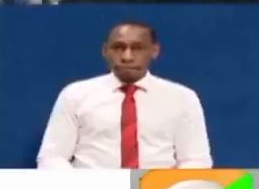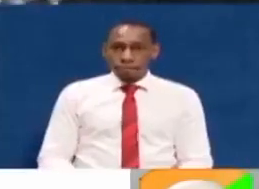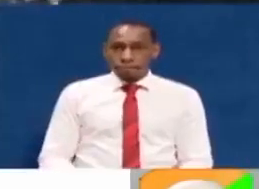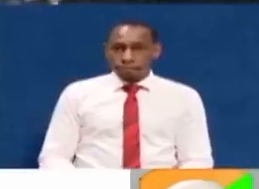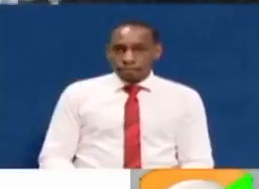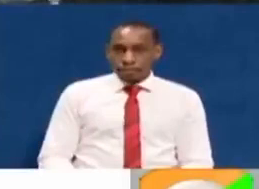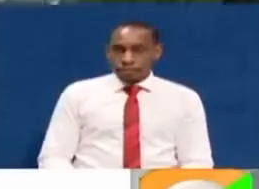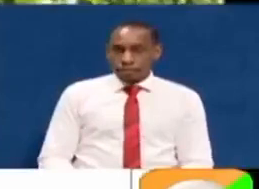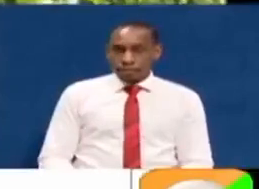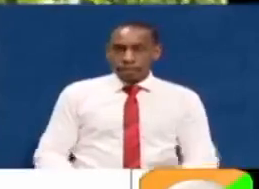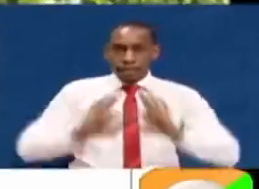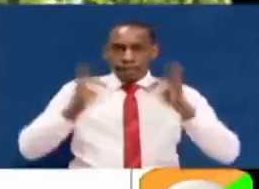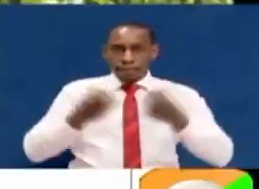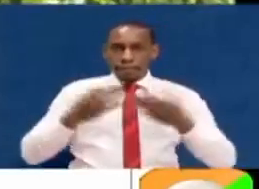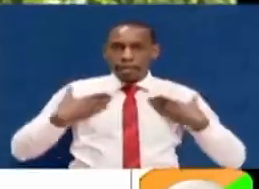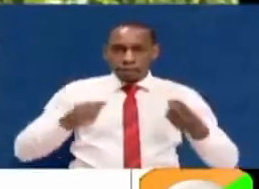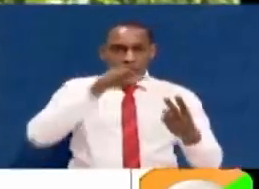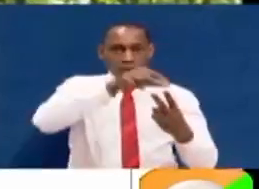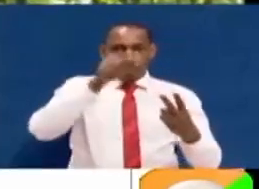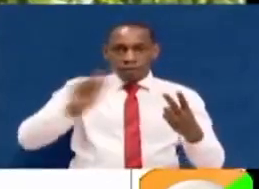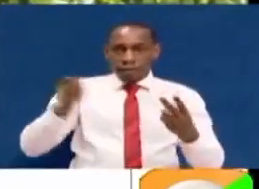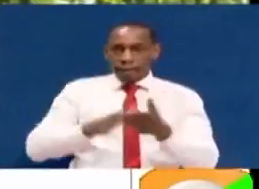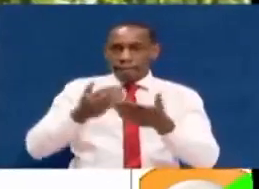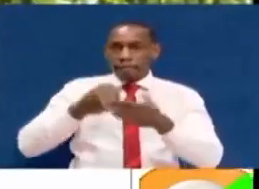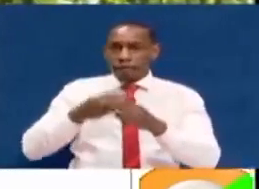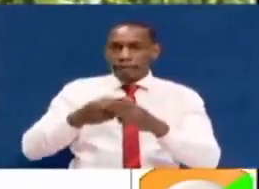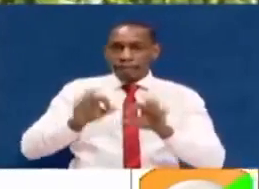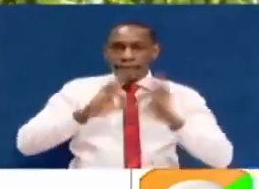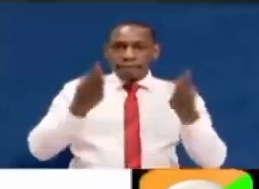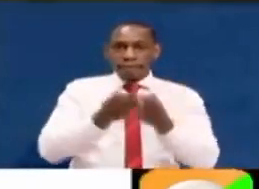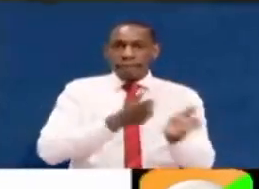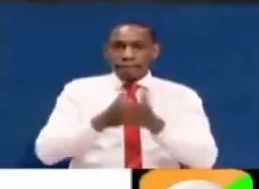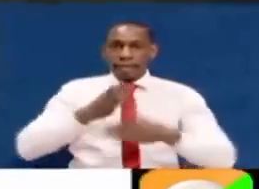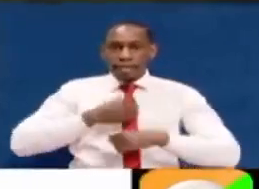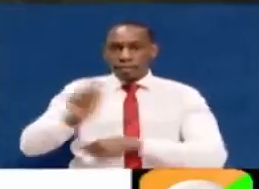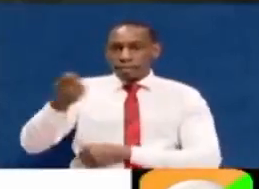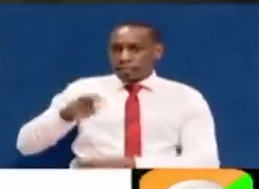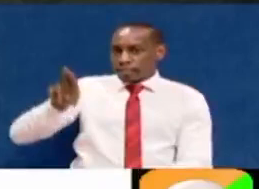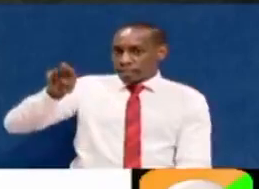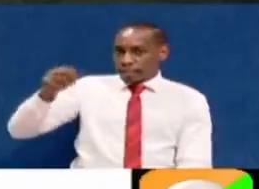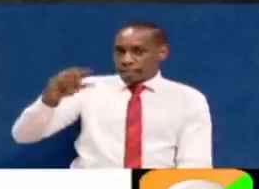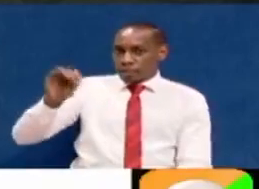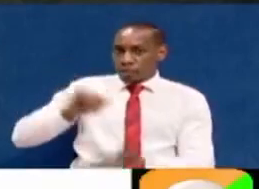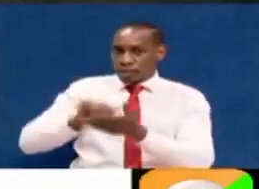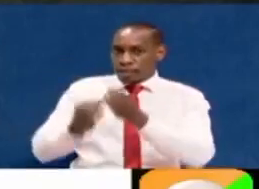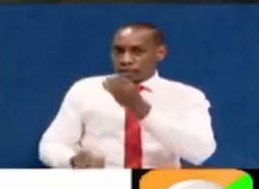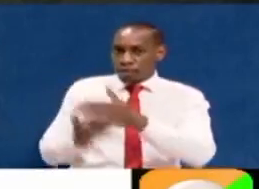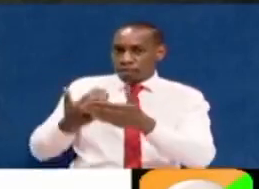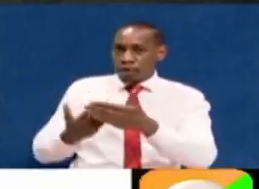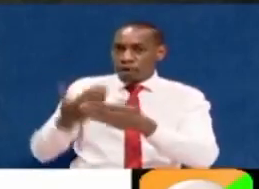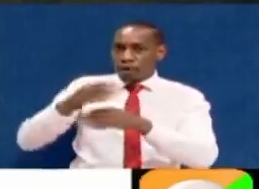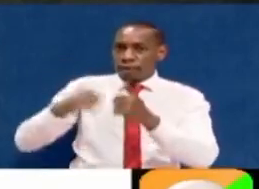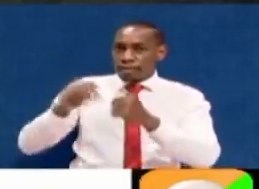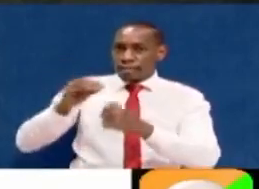The Family Health Options Kenya, once known as the Family Planning Association of Kenya, is an NGO that has existed for more than 60